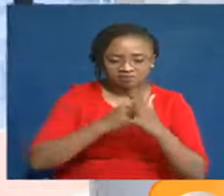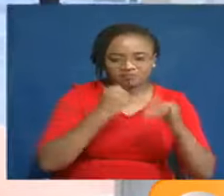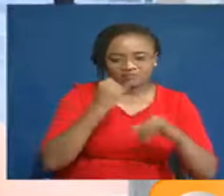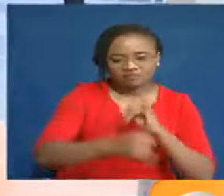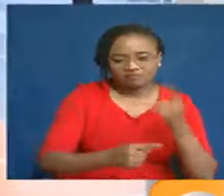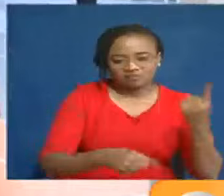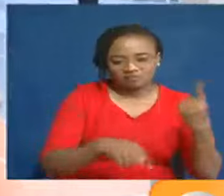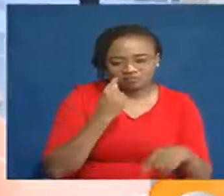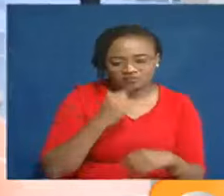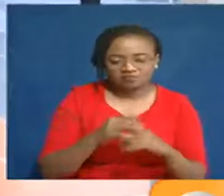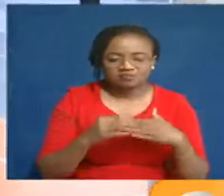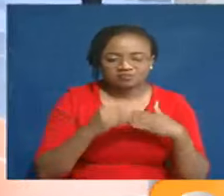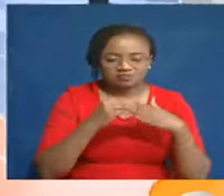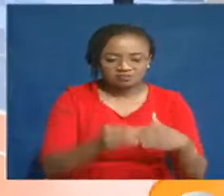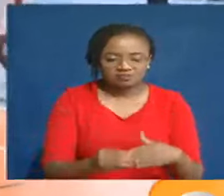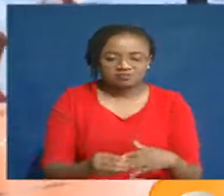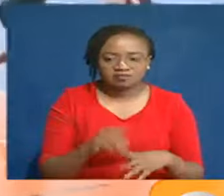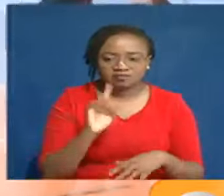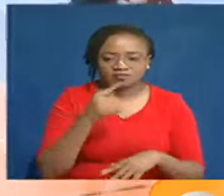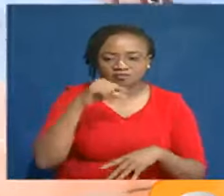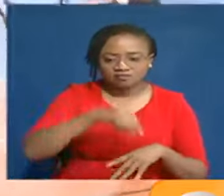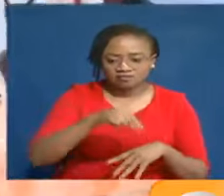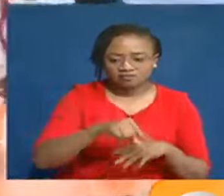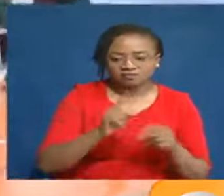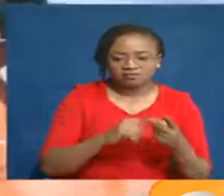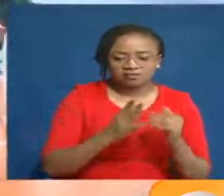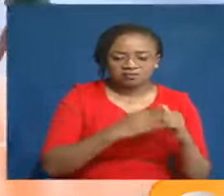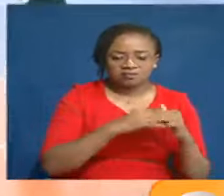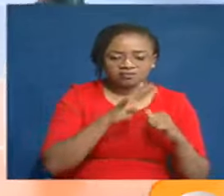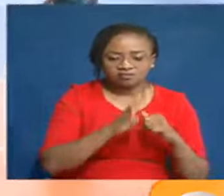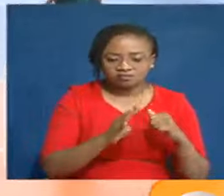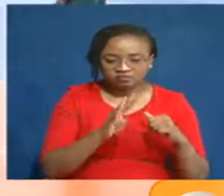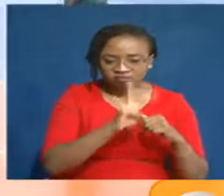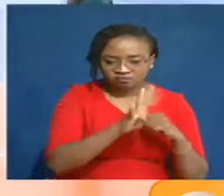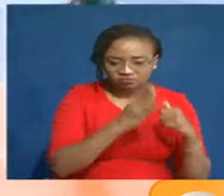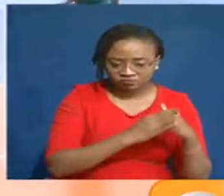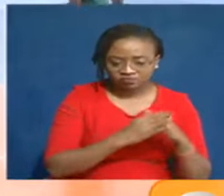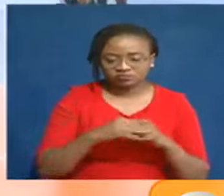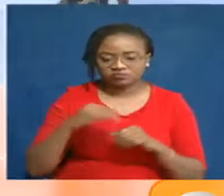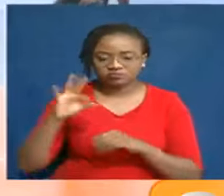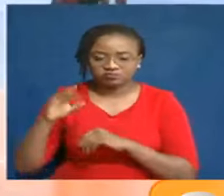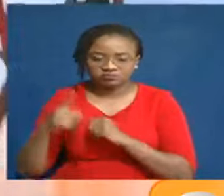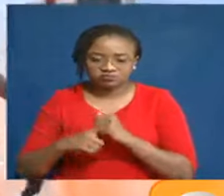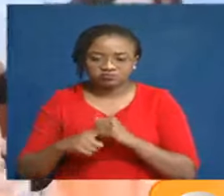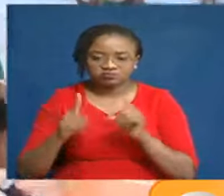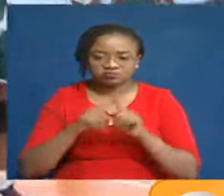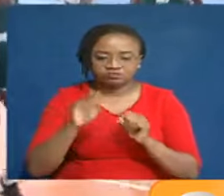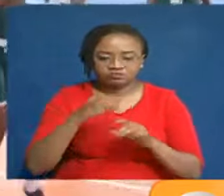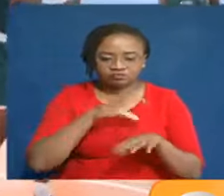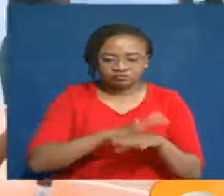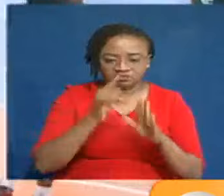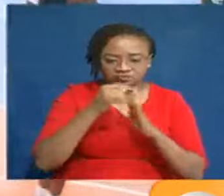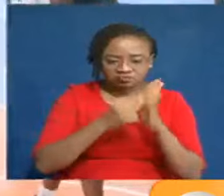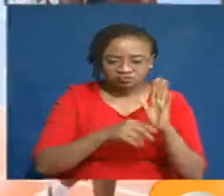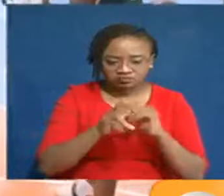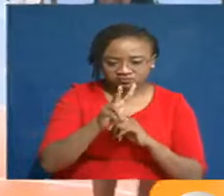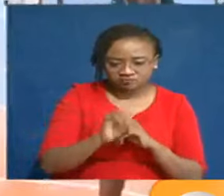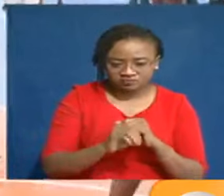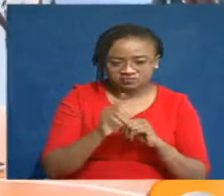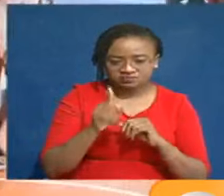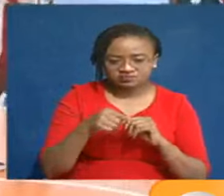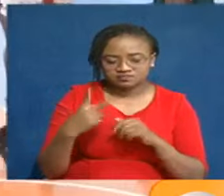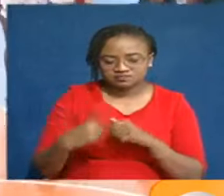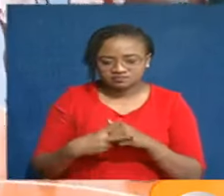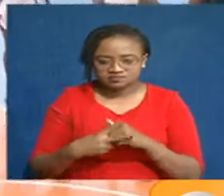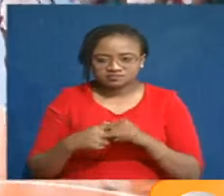the first quarter before going ahead 49-36 at halftime. Equity scored 20 points against 7 in the third